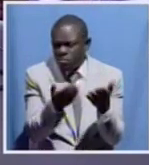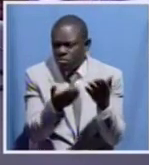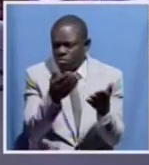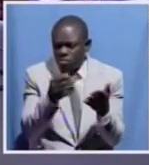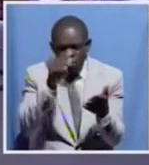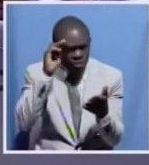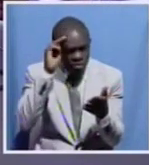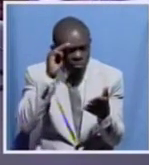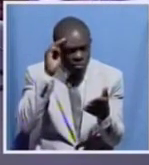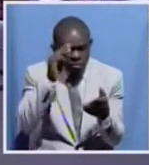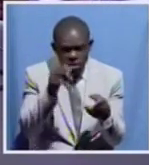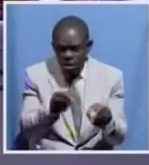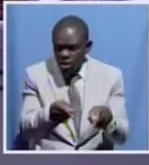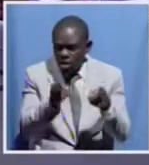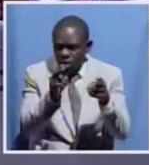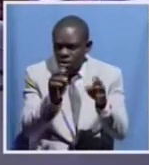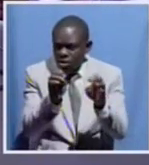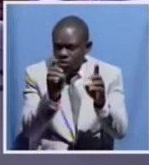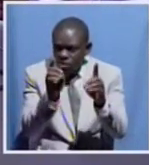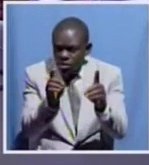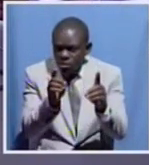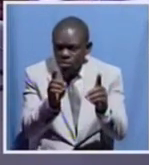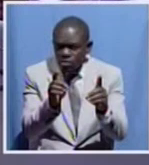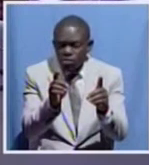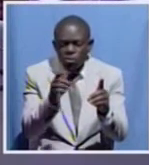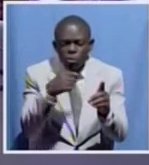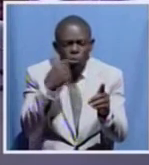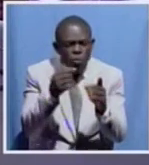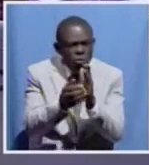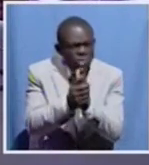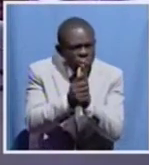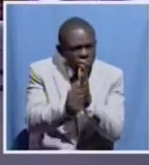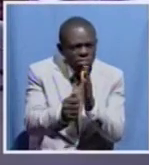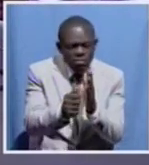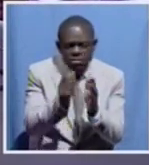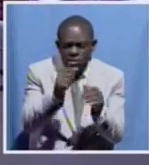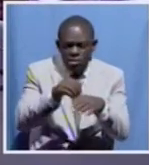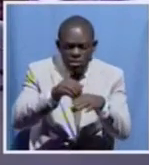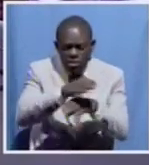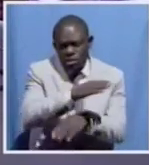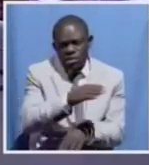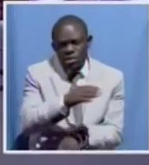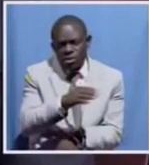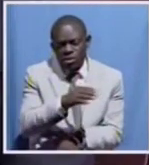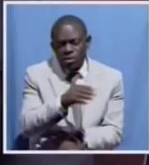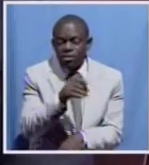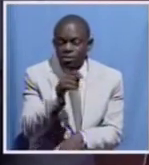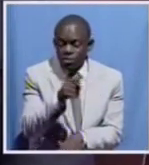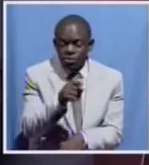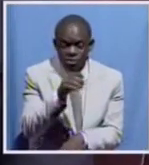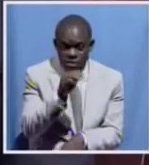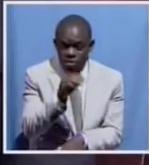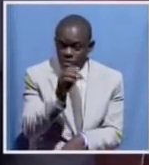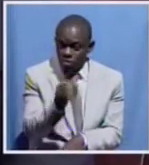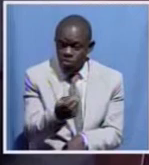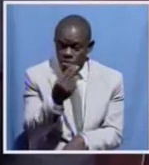expertise which they will pay for here. There is also another MOU which still hasn't been signed.